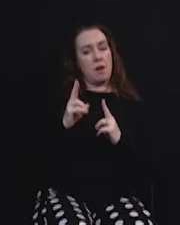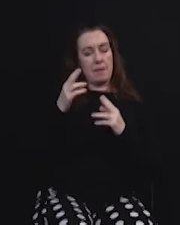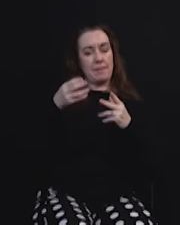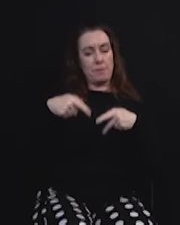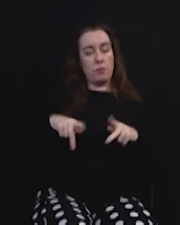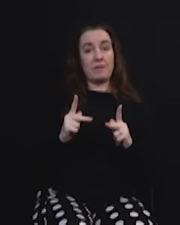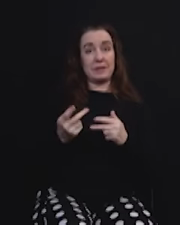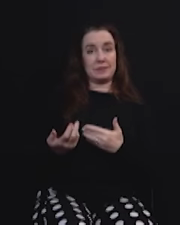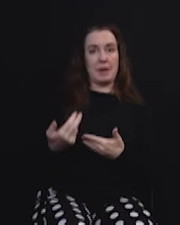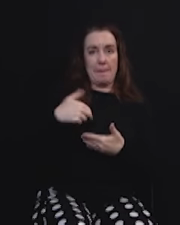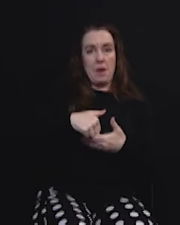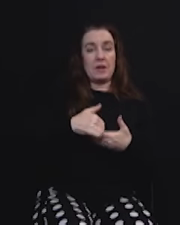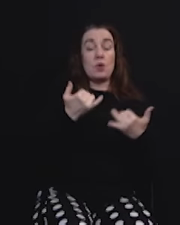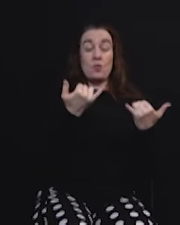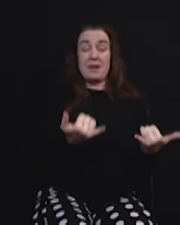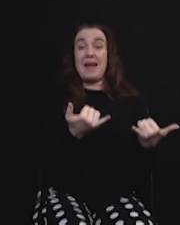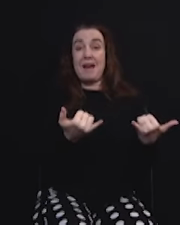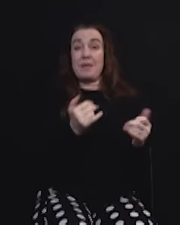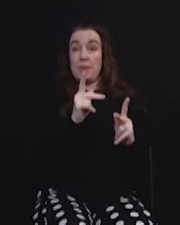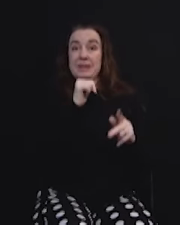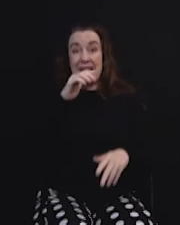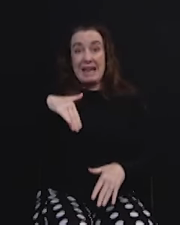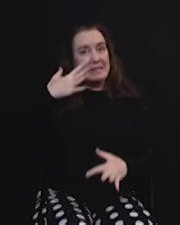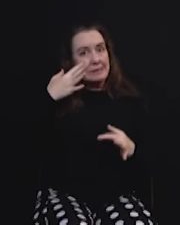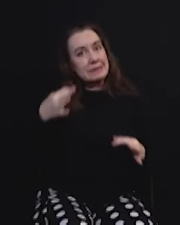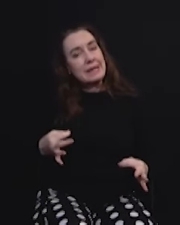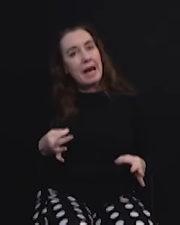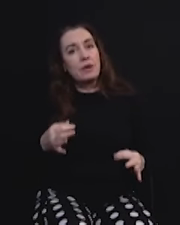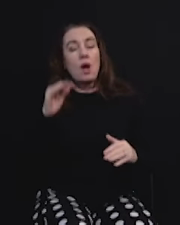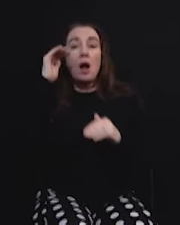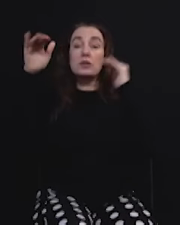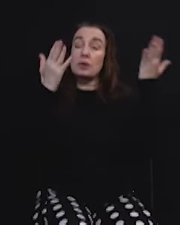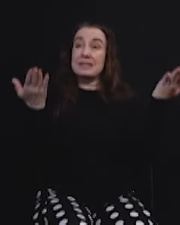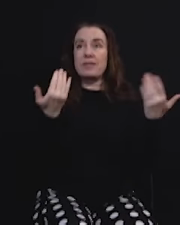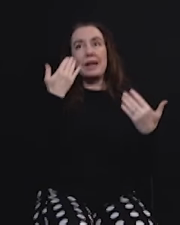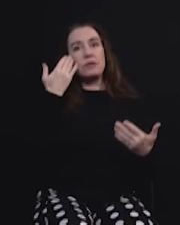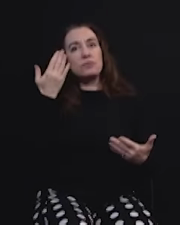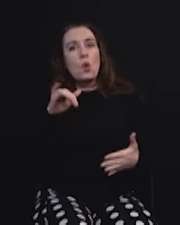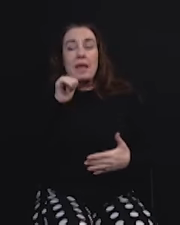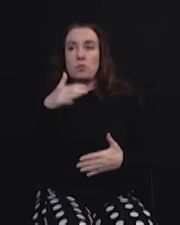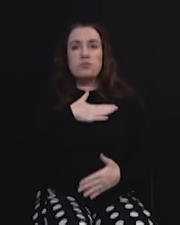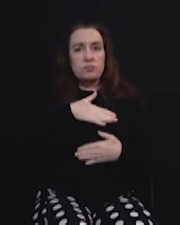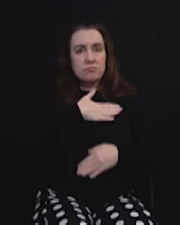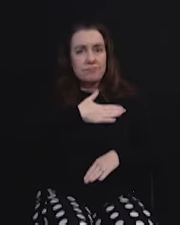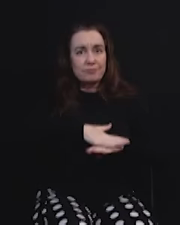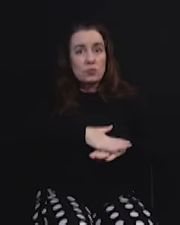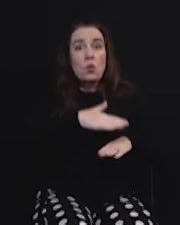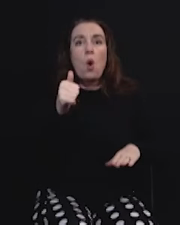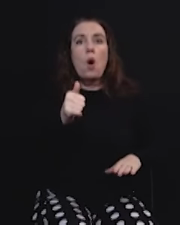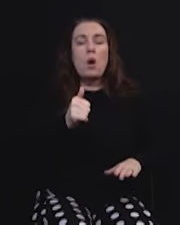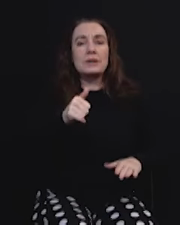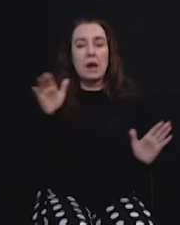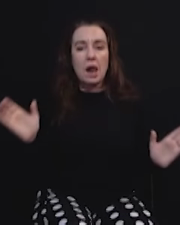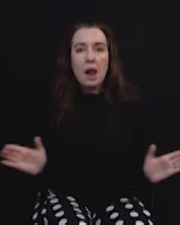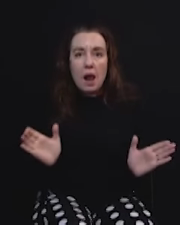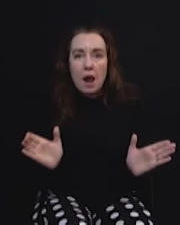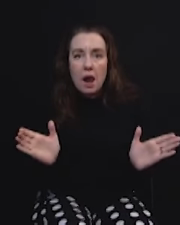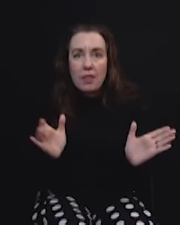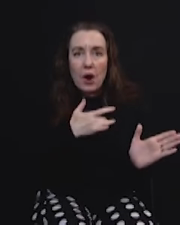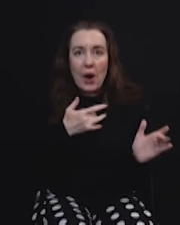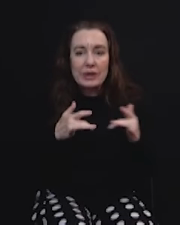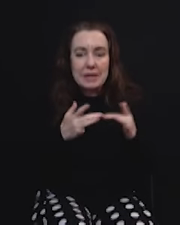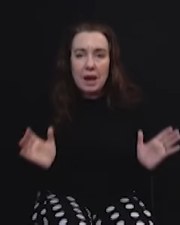this, Lord. So right now, those who have yet to be a part of this, there are adults here I know that are called and you are mentioning and motioning in their hearts right